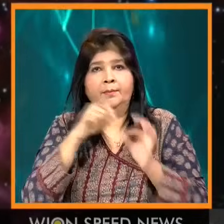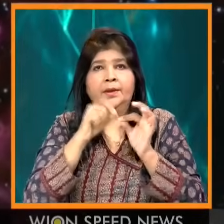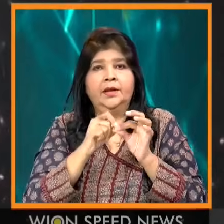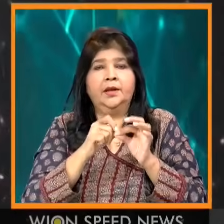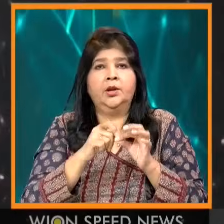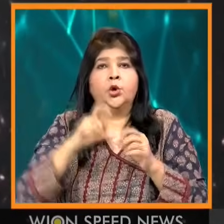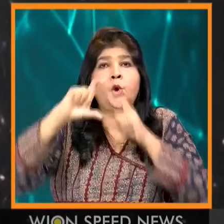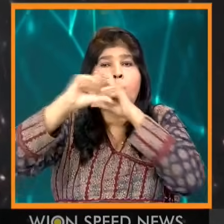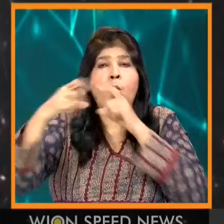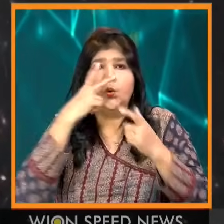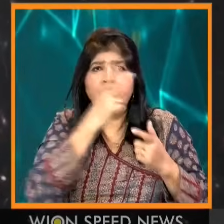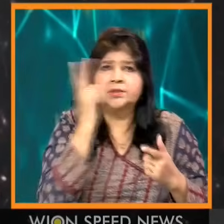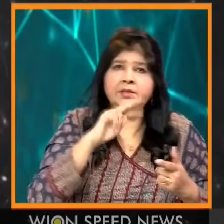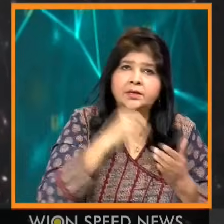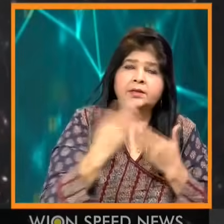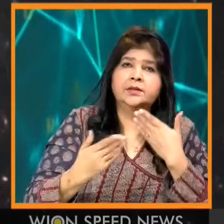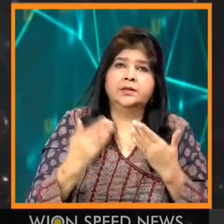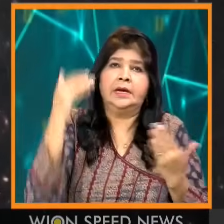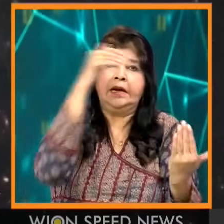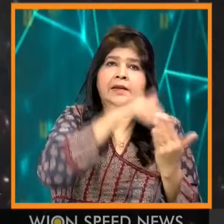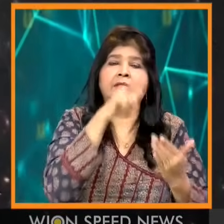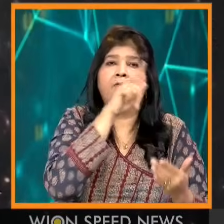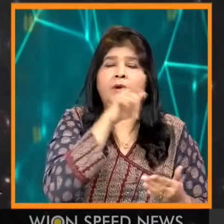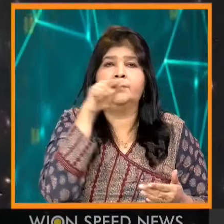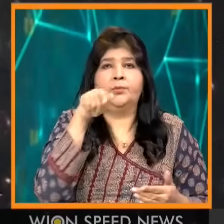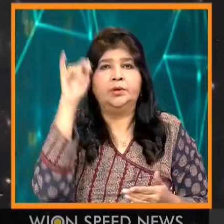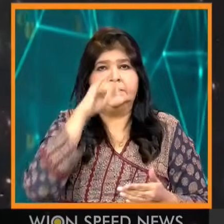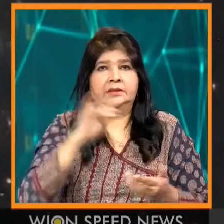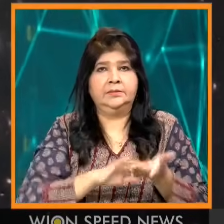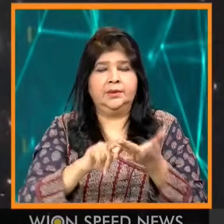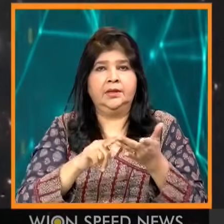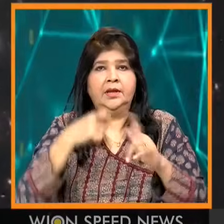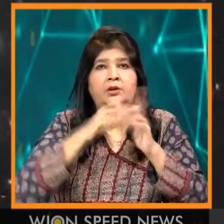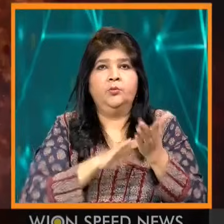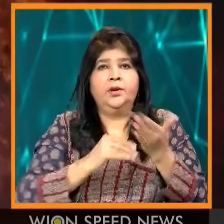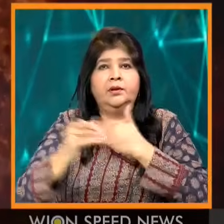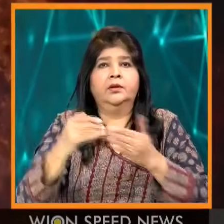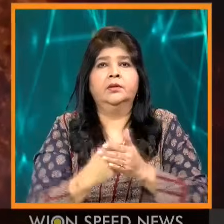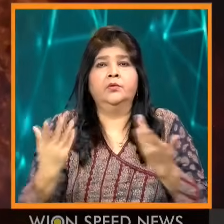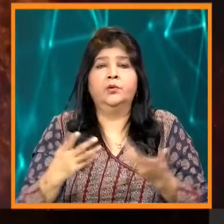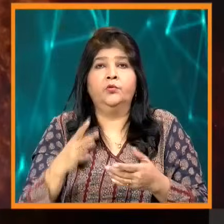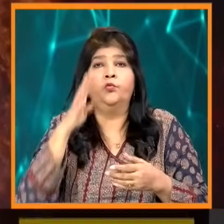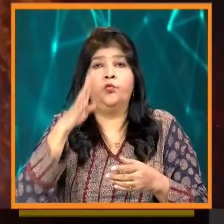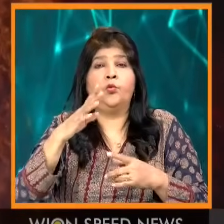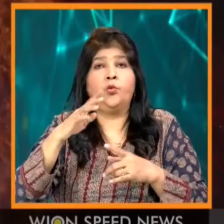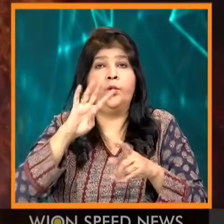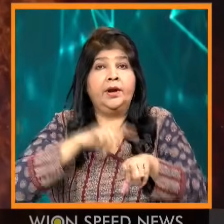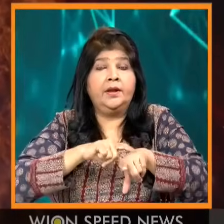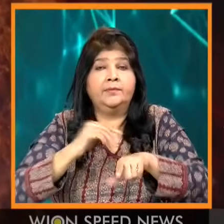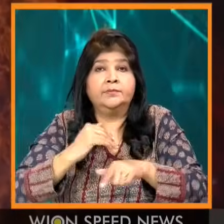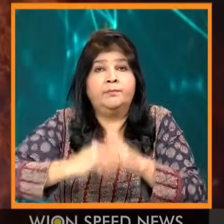observatory hurtled towards its destination 1.6 million kilometers away. And this is more than four times beyond the